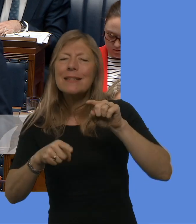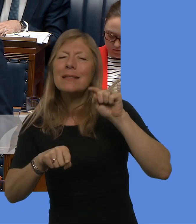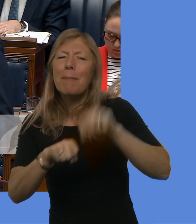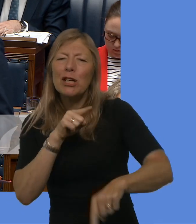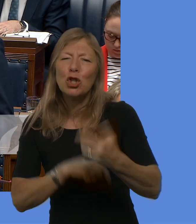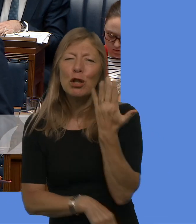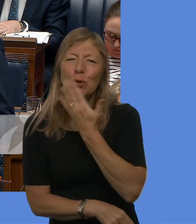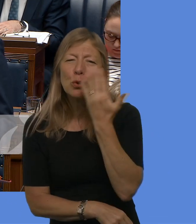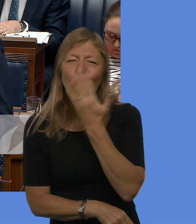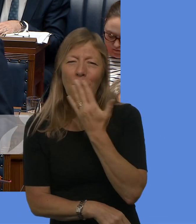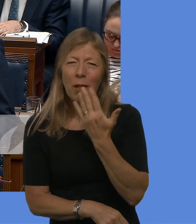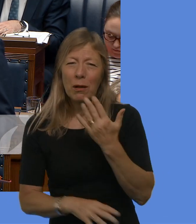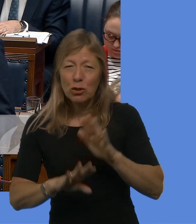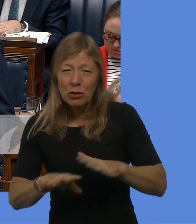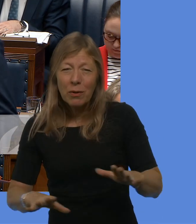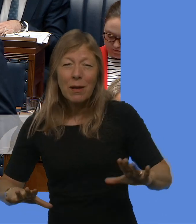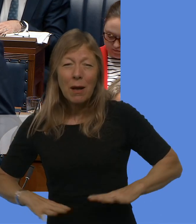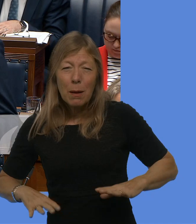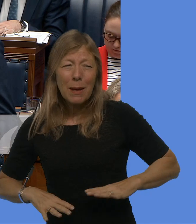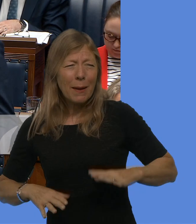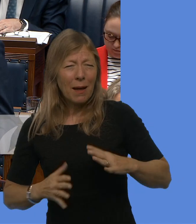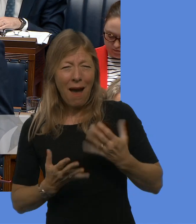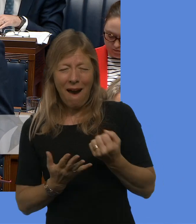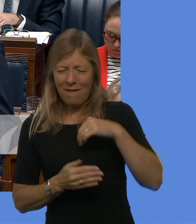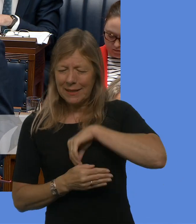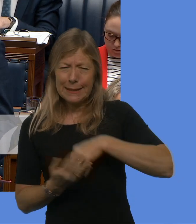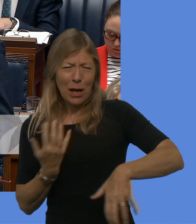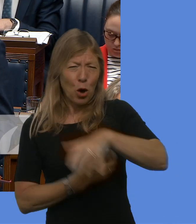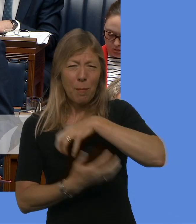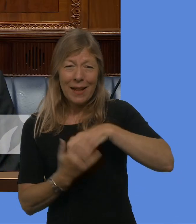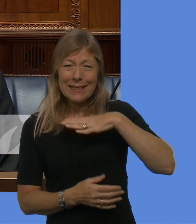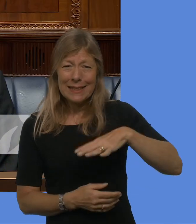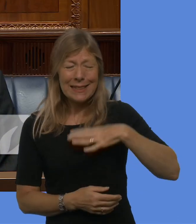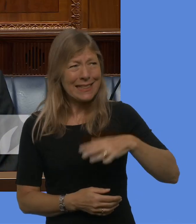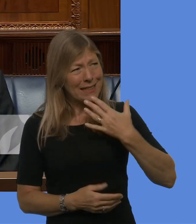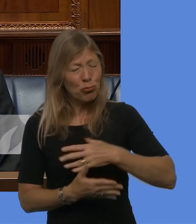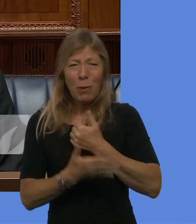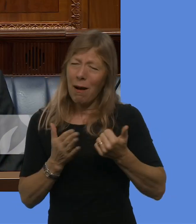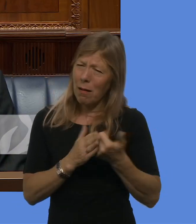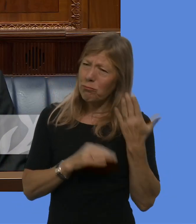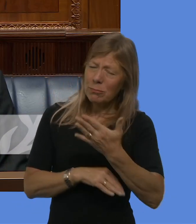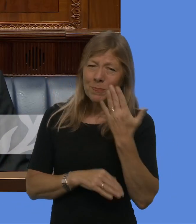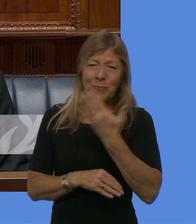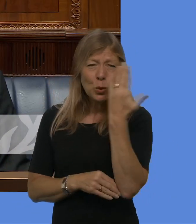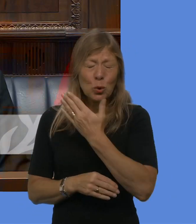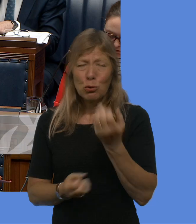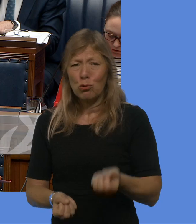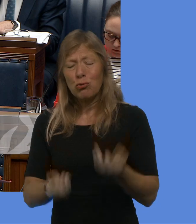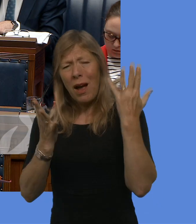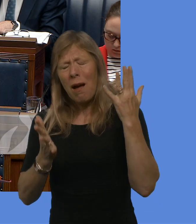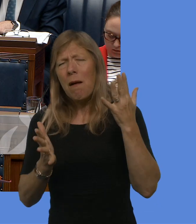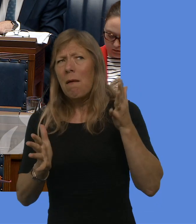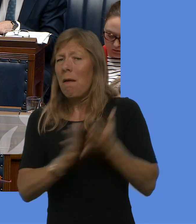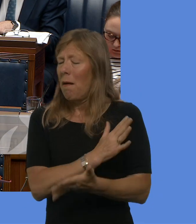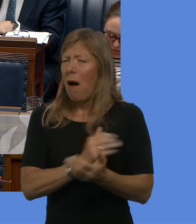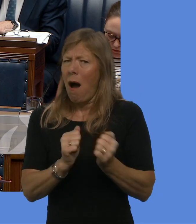needs require that regular form of access to the school environment, and strike action is particularly disruptive